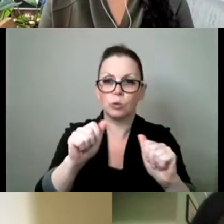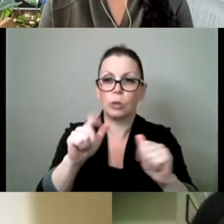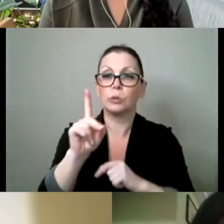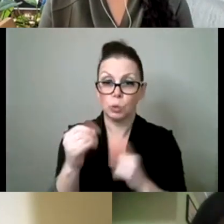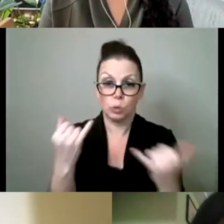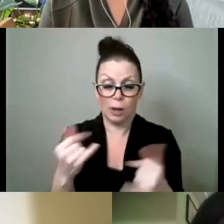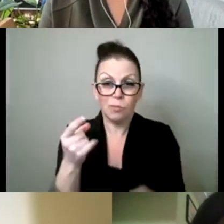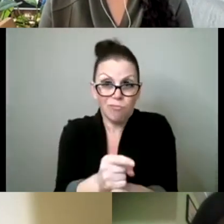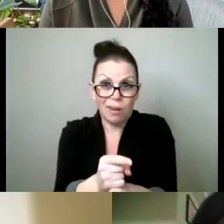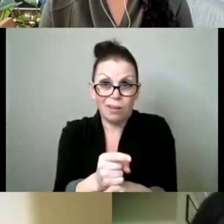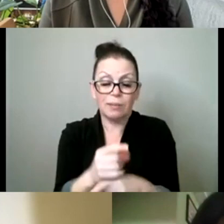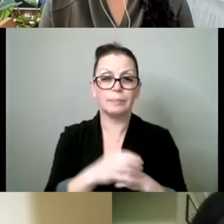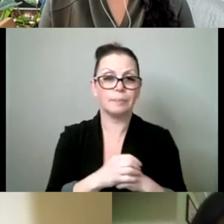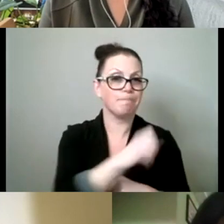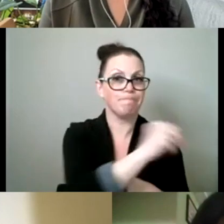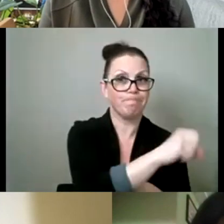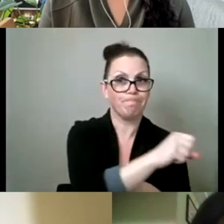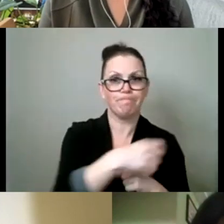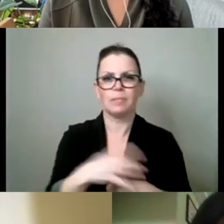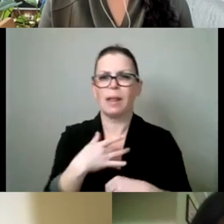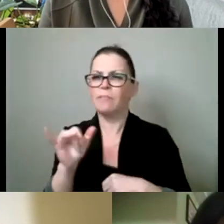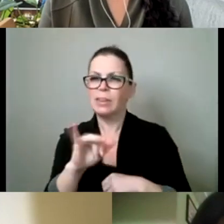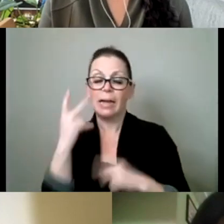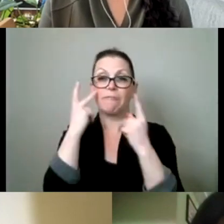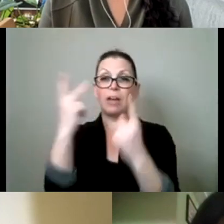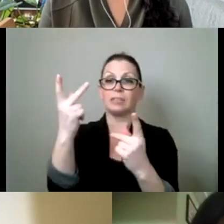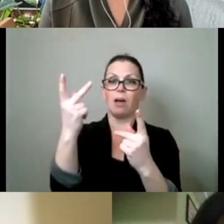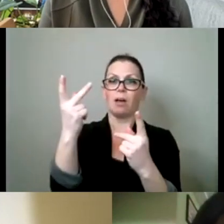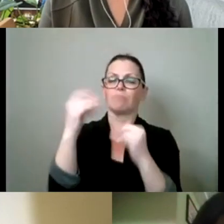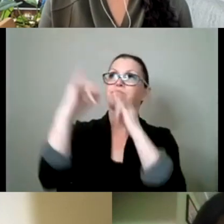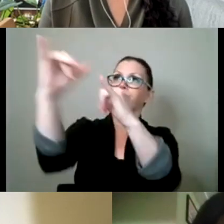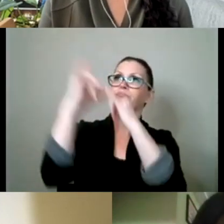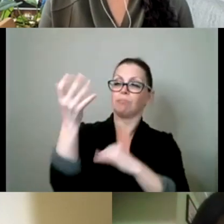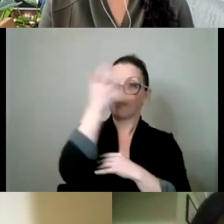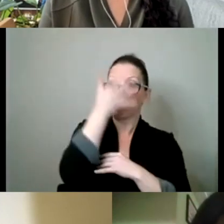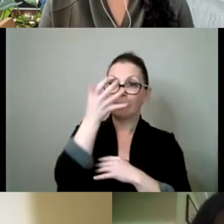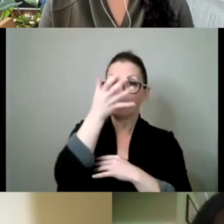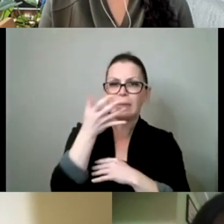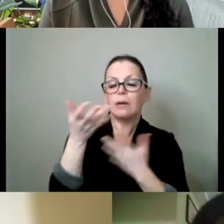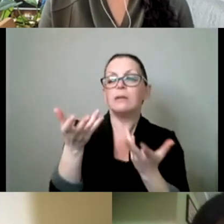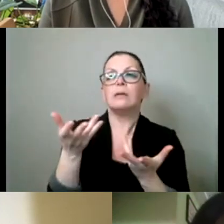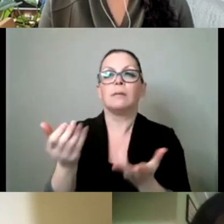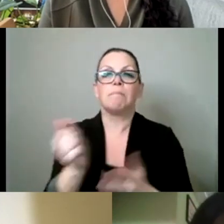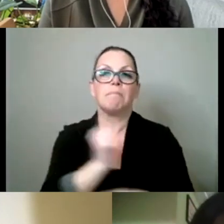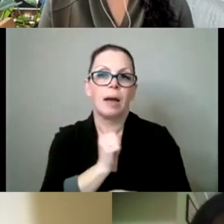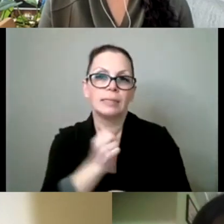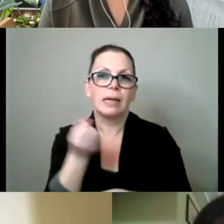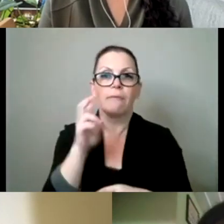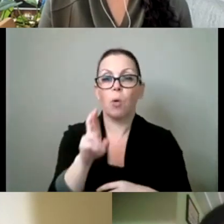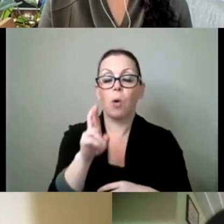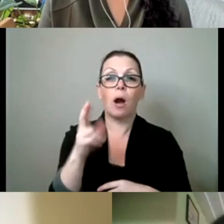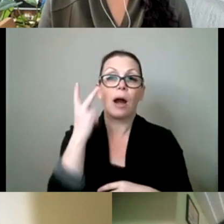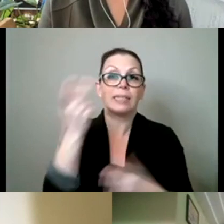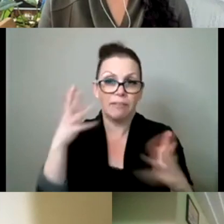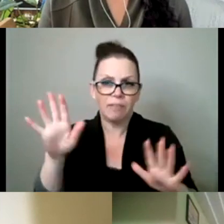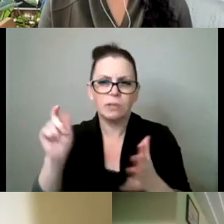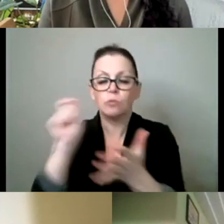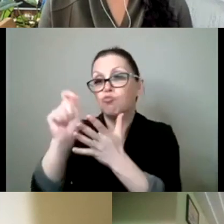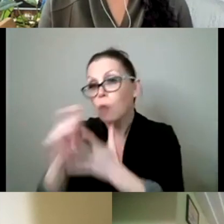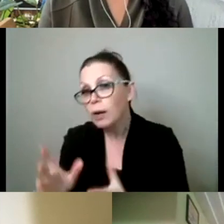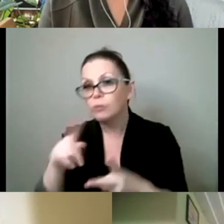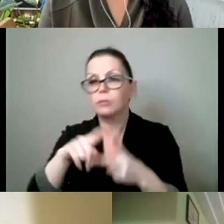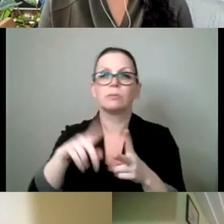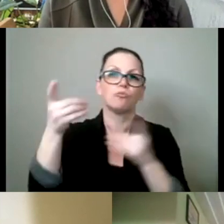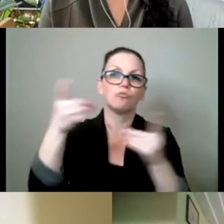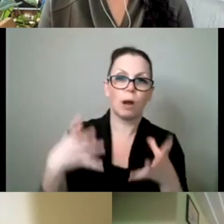right? Because mm-hmm. I feel like if I saw myself, or I saw that there were writers and